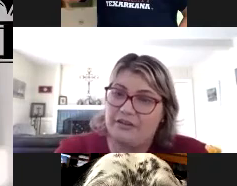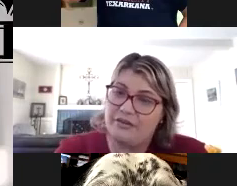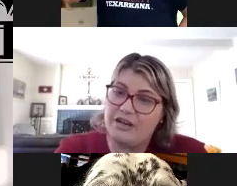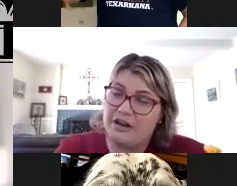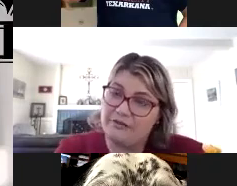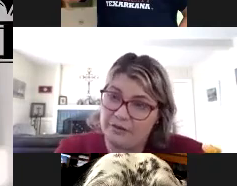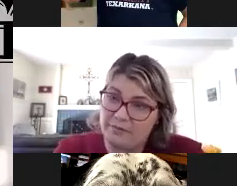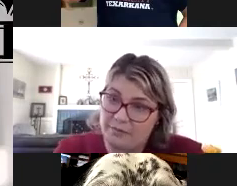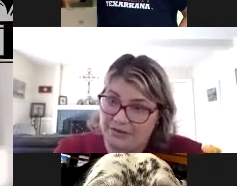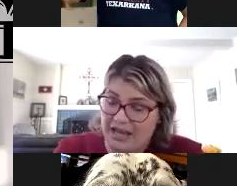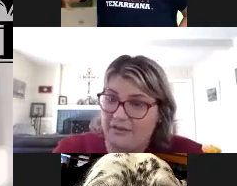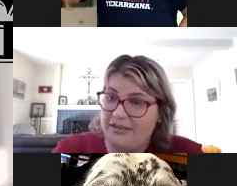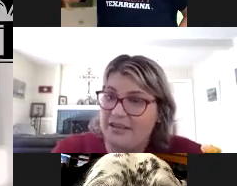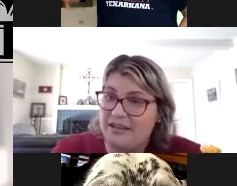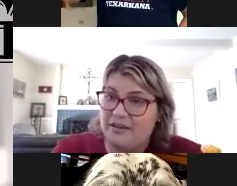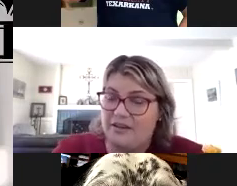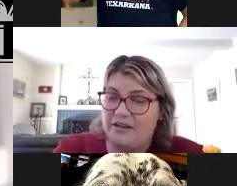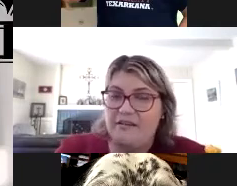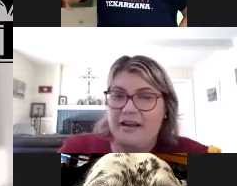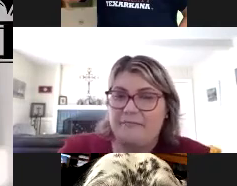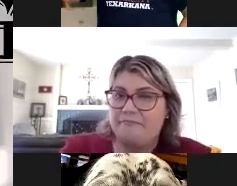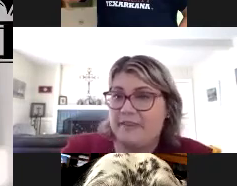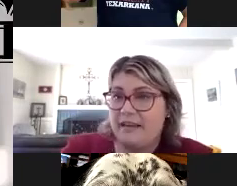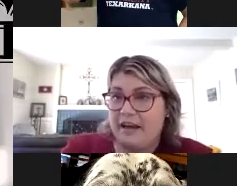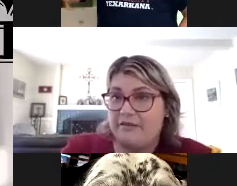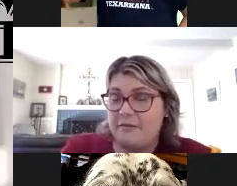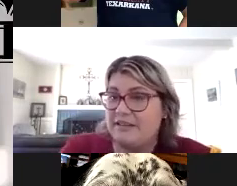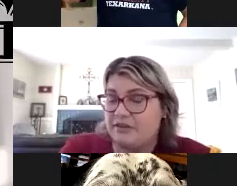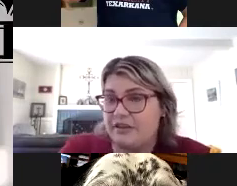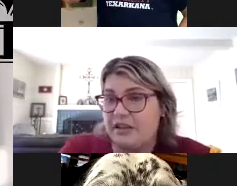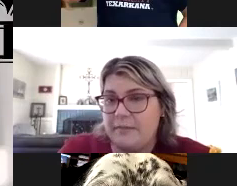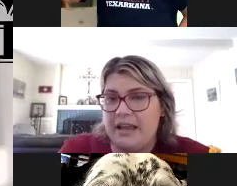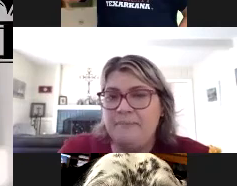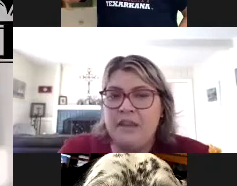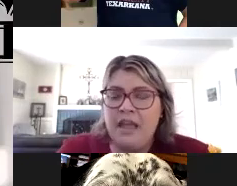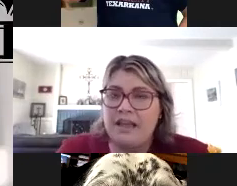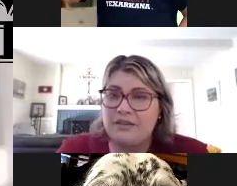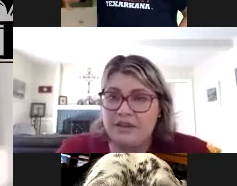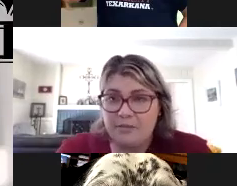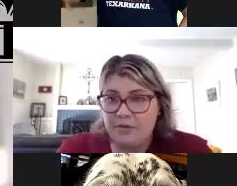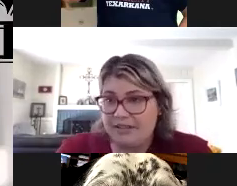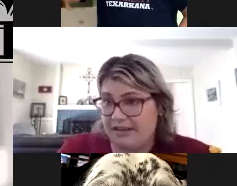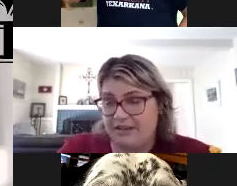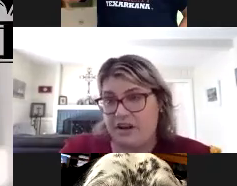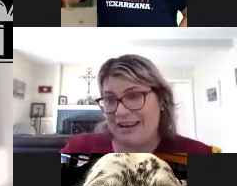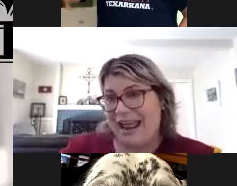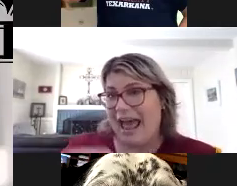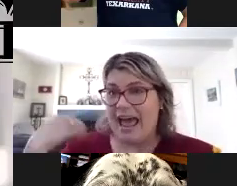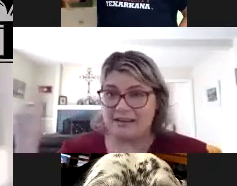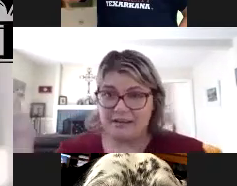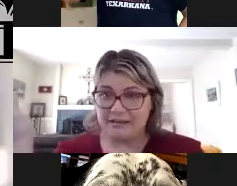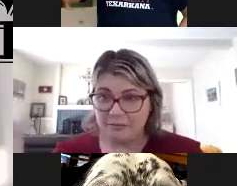but there are 3 non-voting members of the House that are allowed from the District of Columbia. And so the number is fixed. They're not